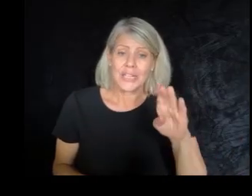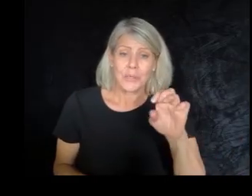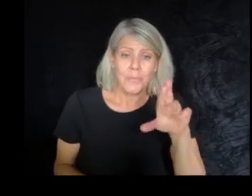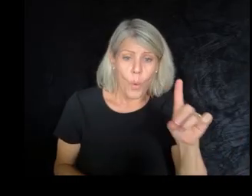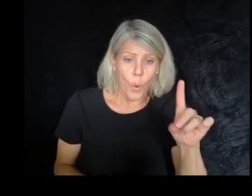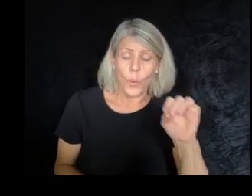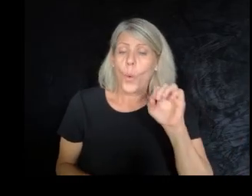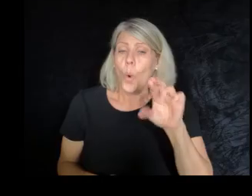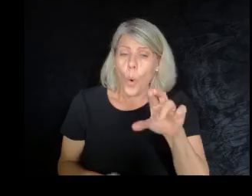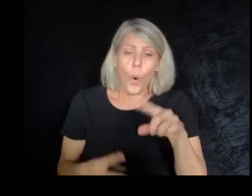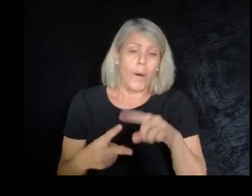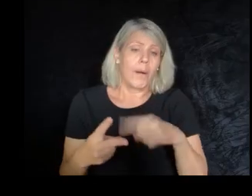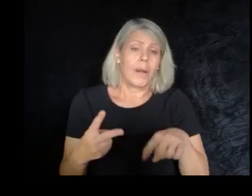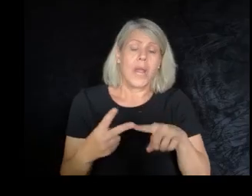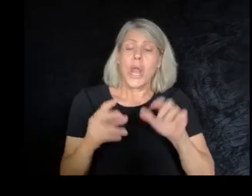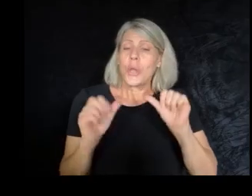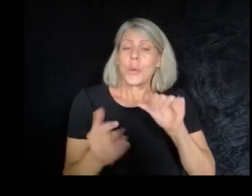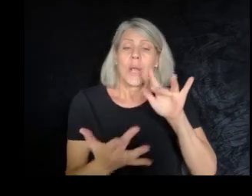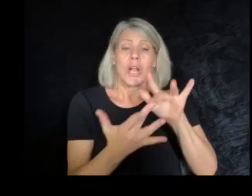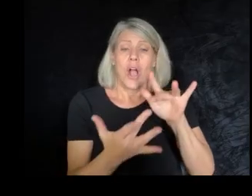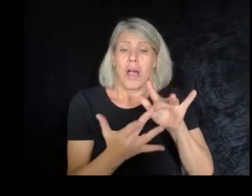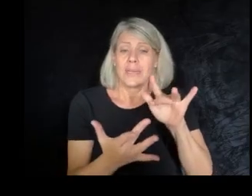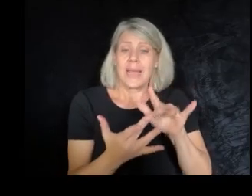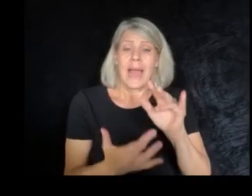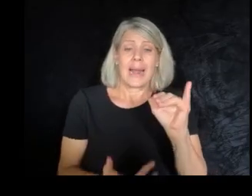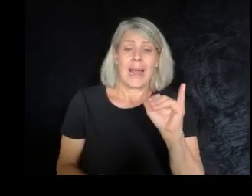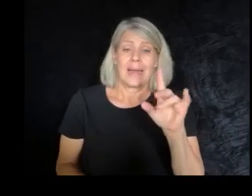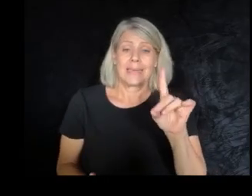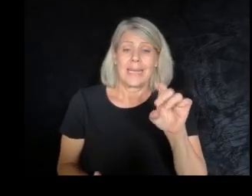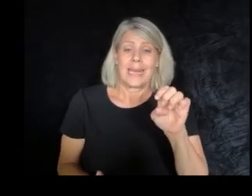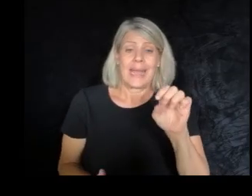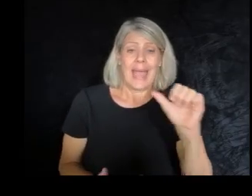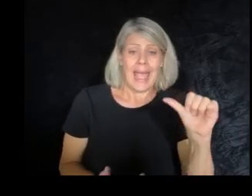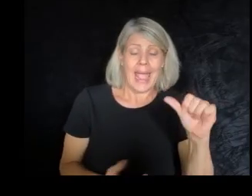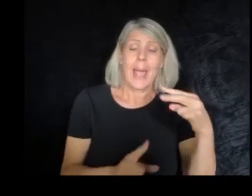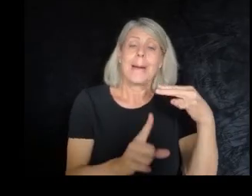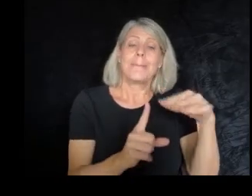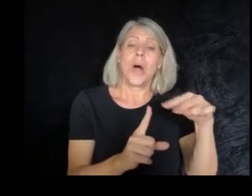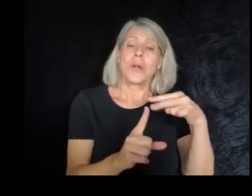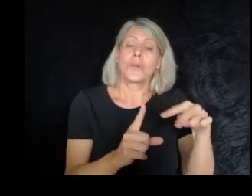may contact the Division of IDEA